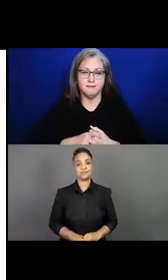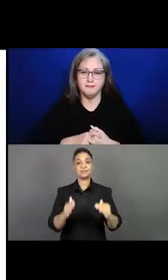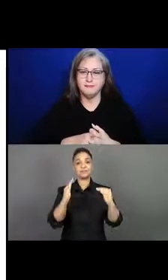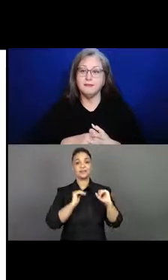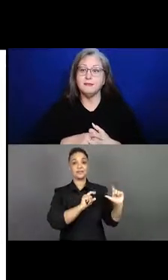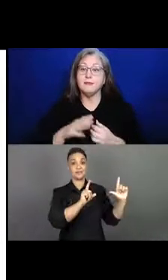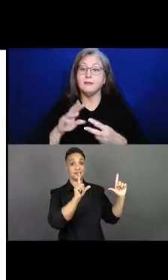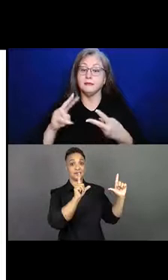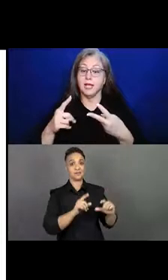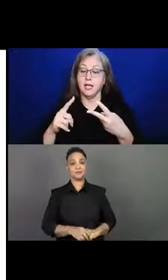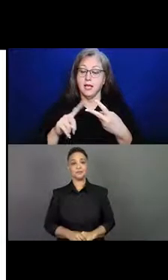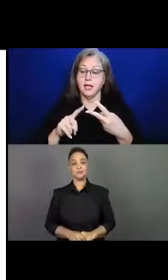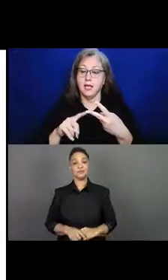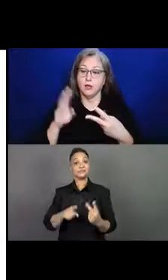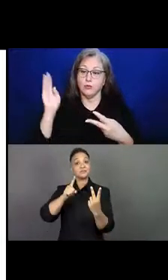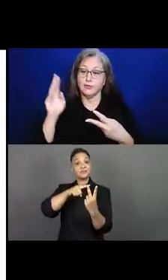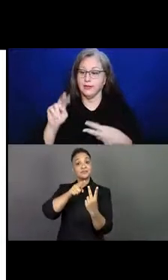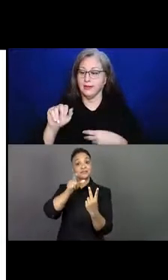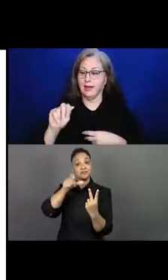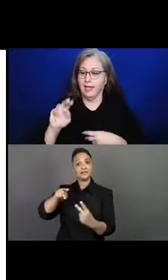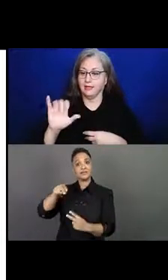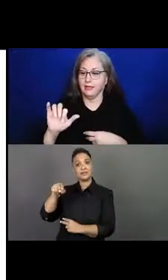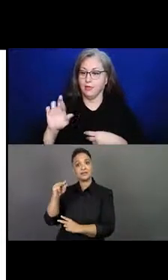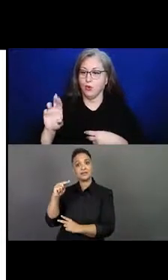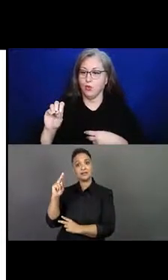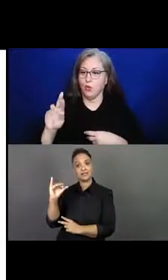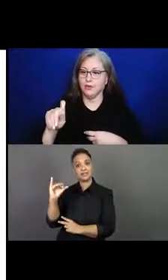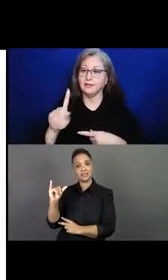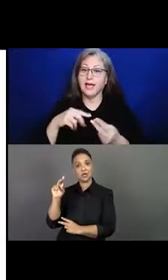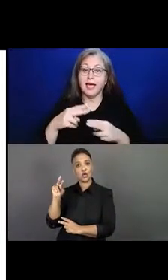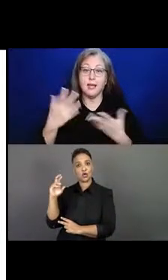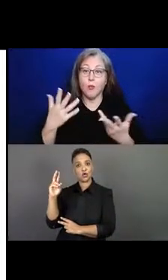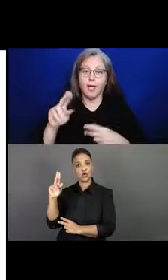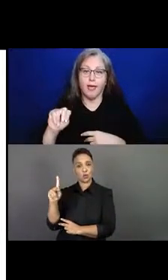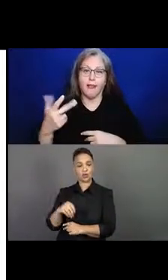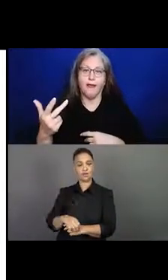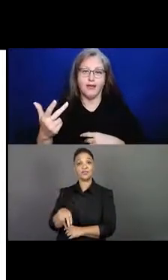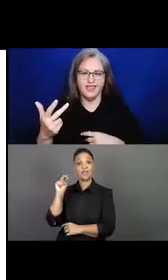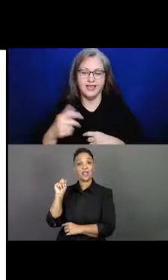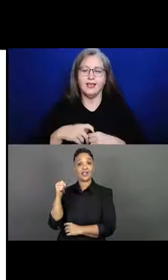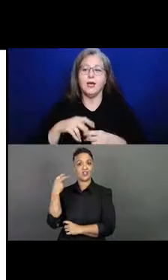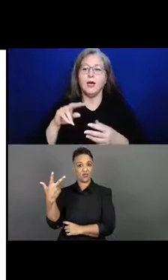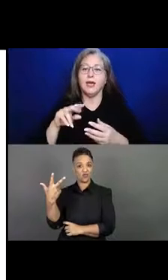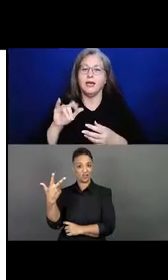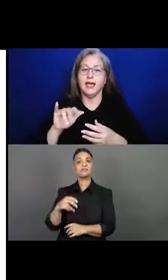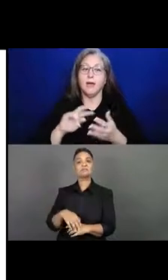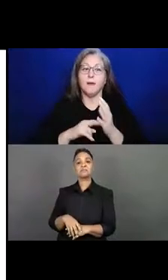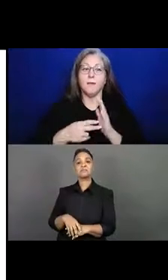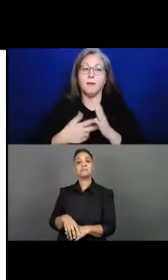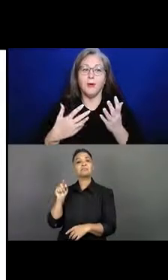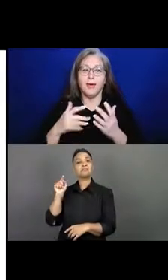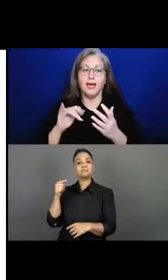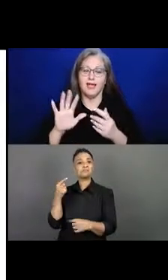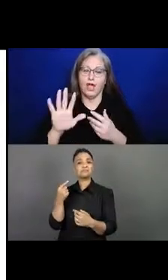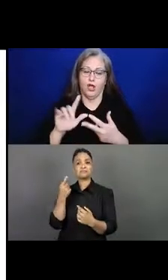And the second presenter is Nancy Roque. Her sign name is N3, which mainly stands for the primary